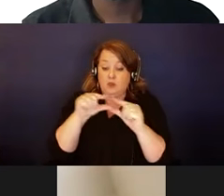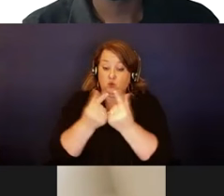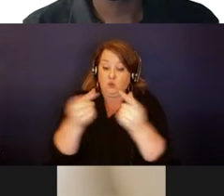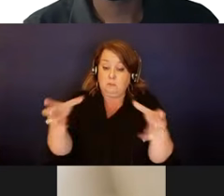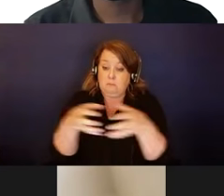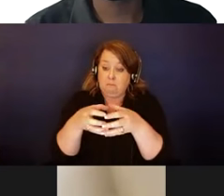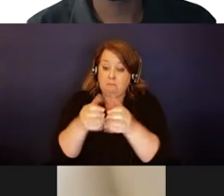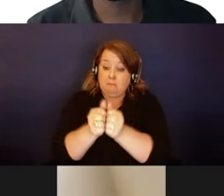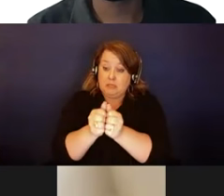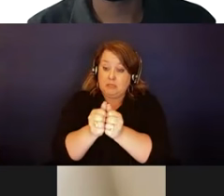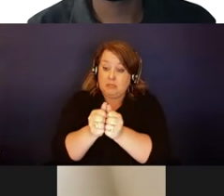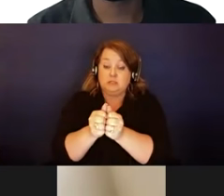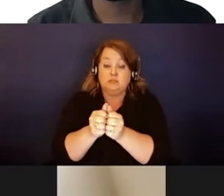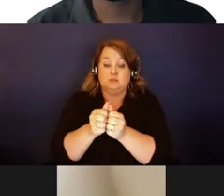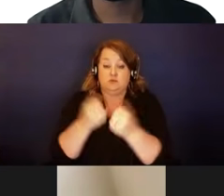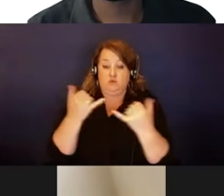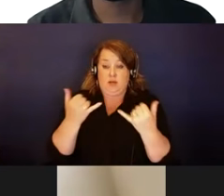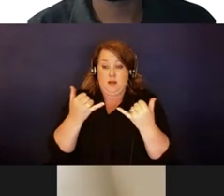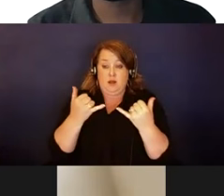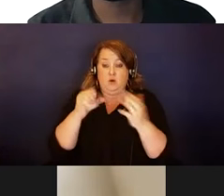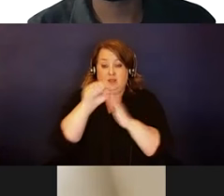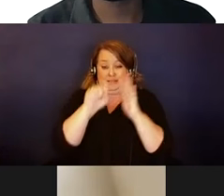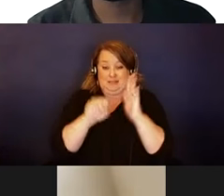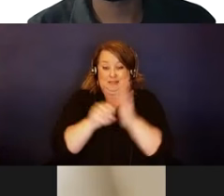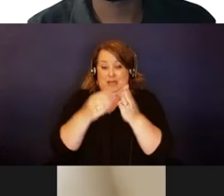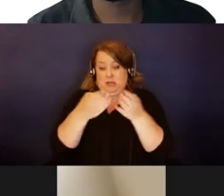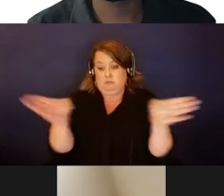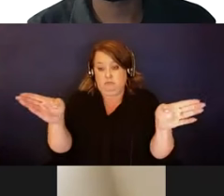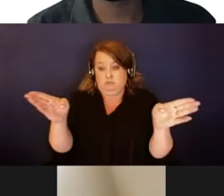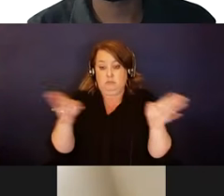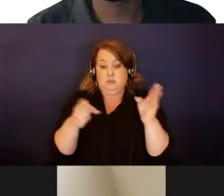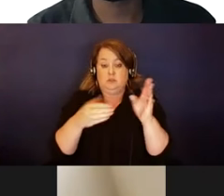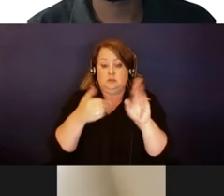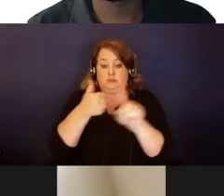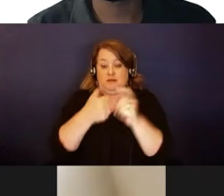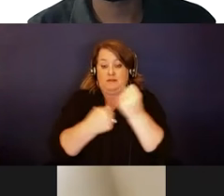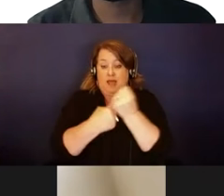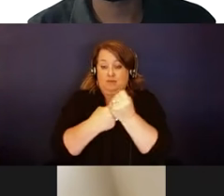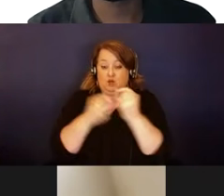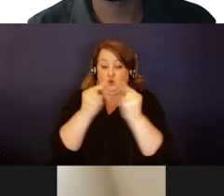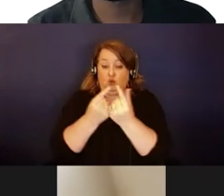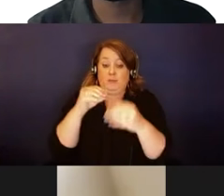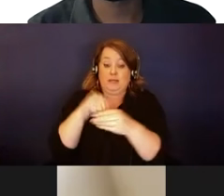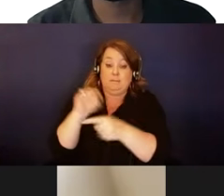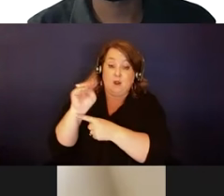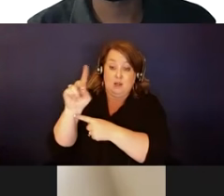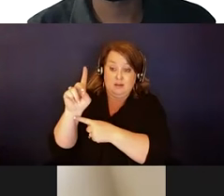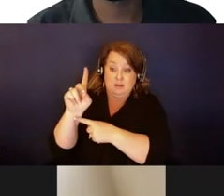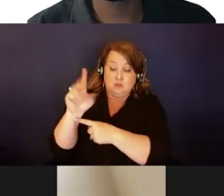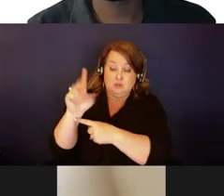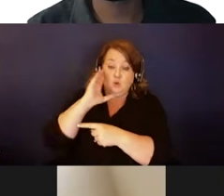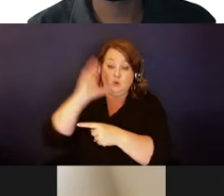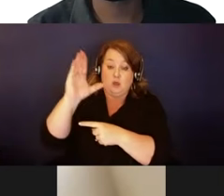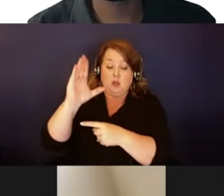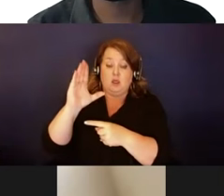now our statewide self-advocacy group in Maryland is coming together on